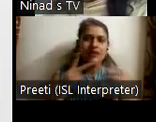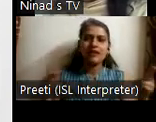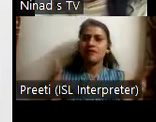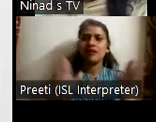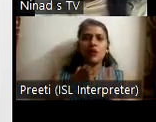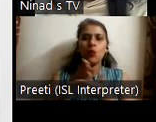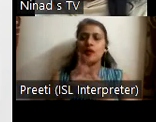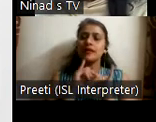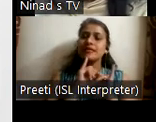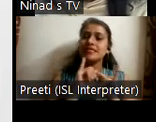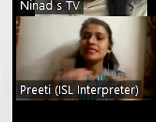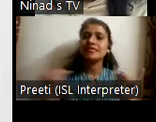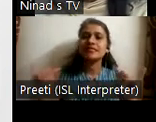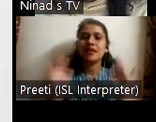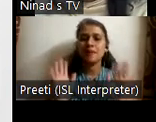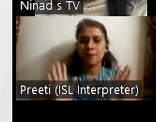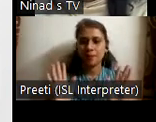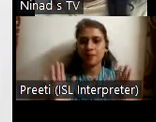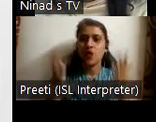one individual, a human